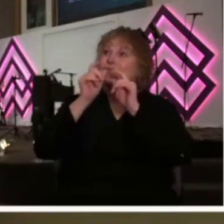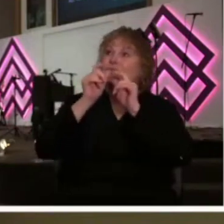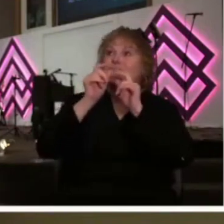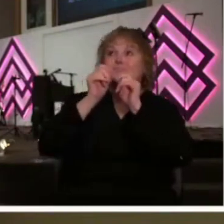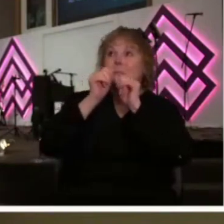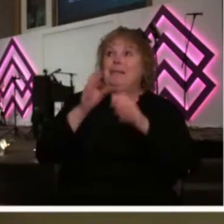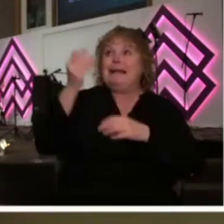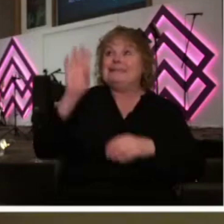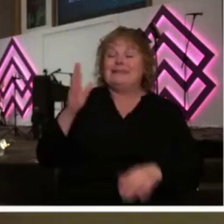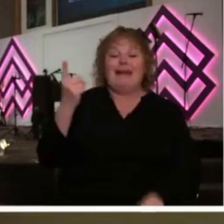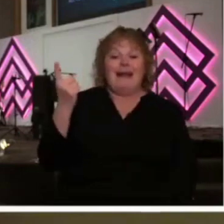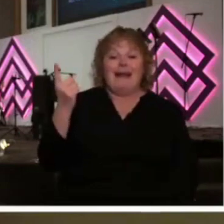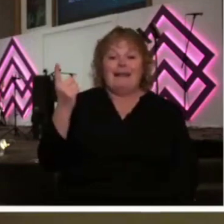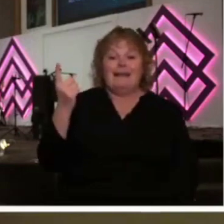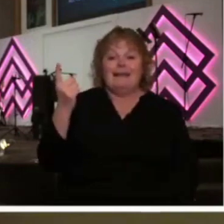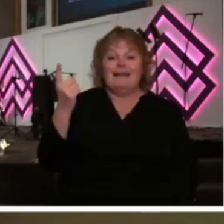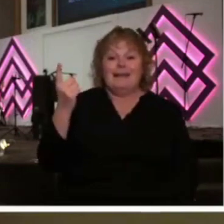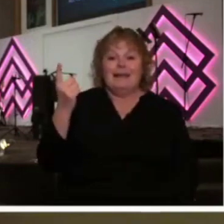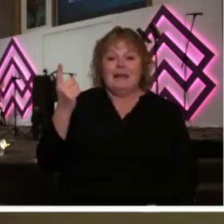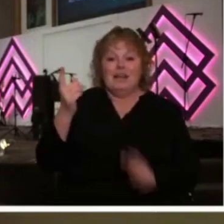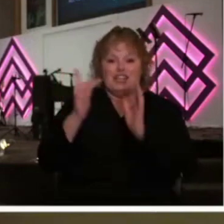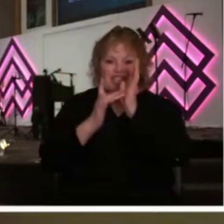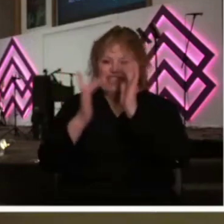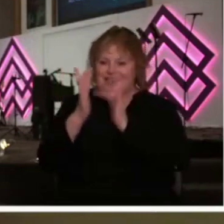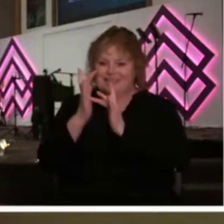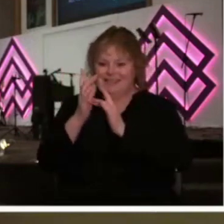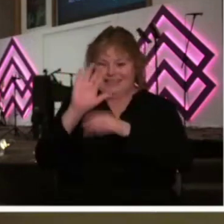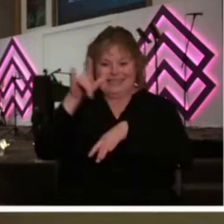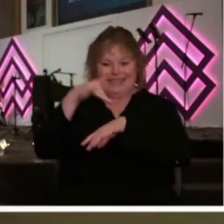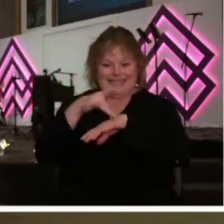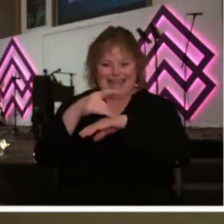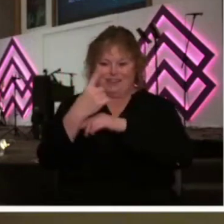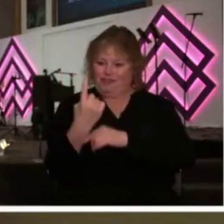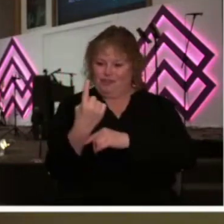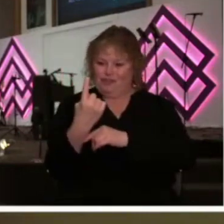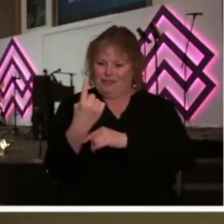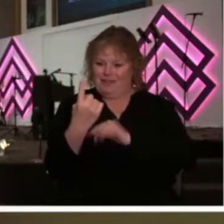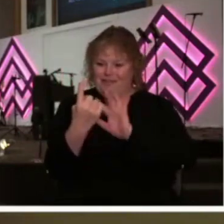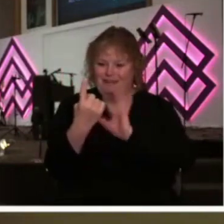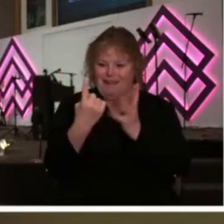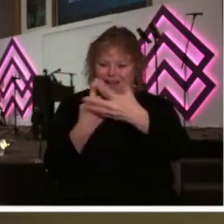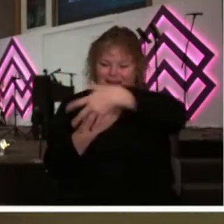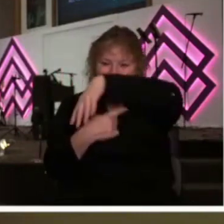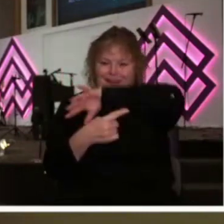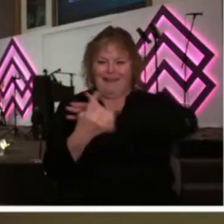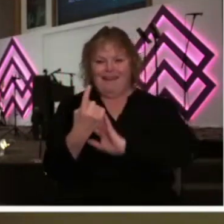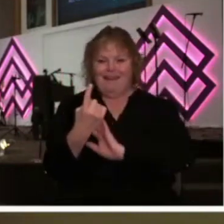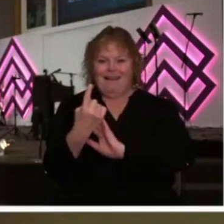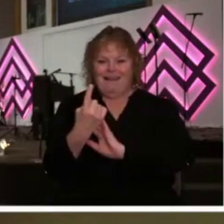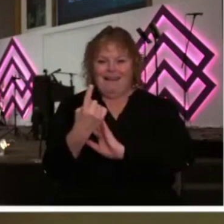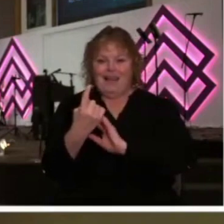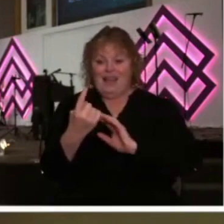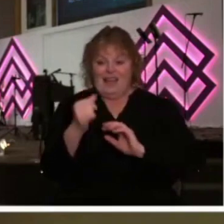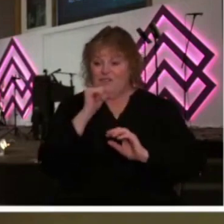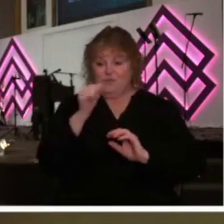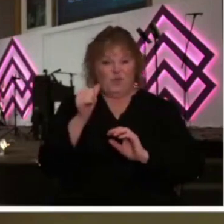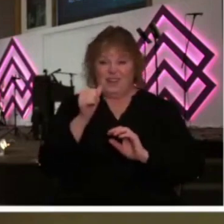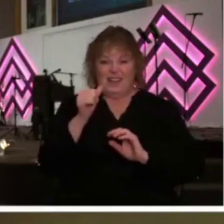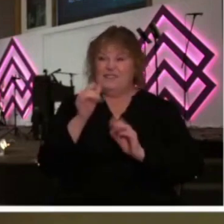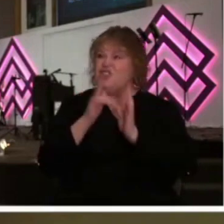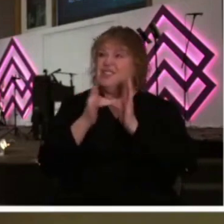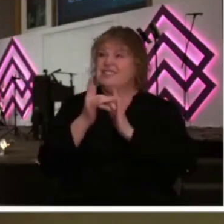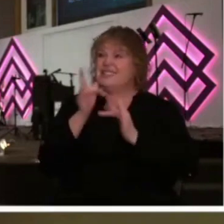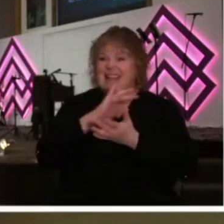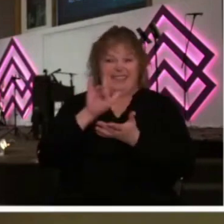see, if we're not circled around Jesus, we're not a church. And if we aren't blessing the world together, then we're not a church. It must be both of those